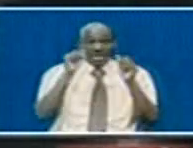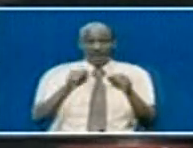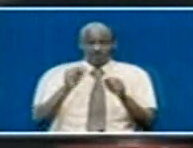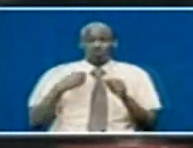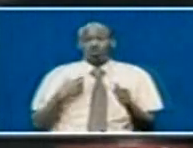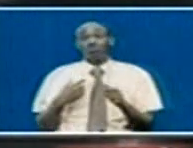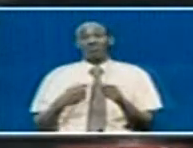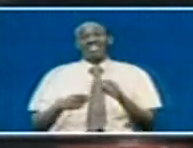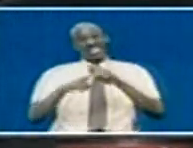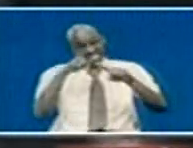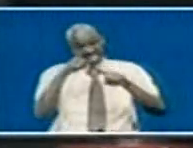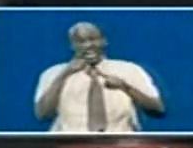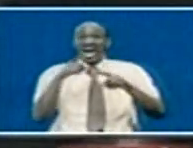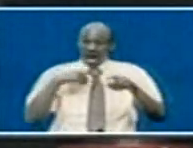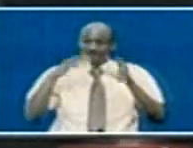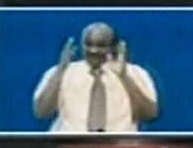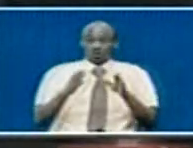to hit and kill an infidel.